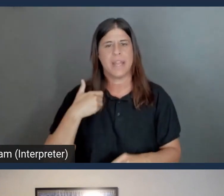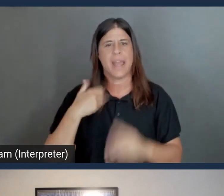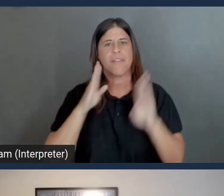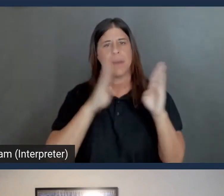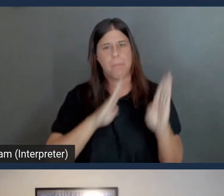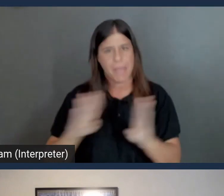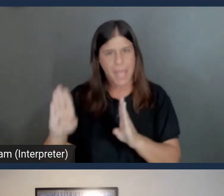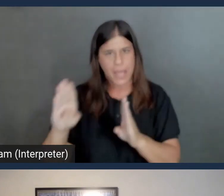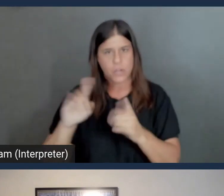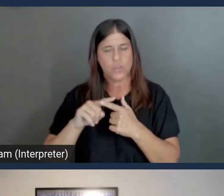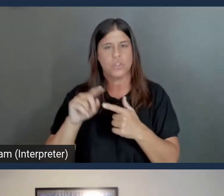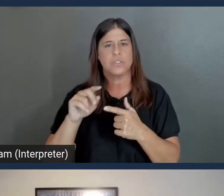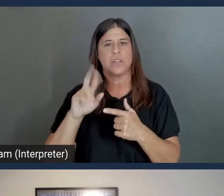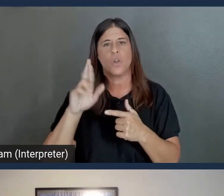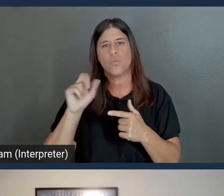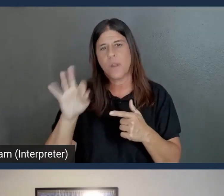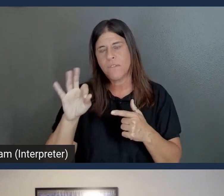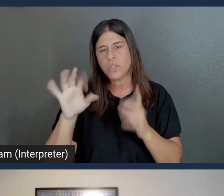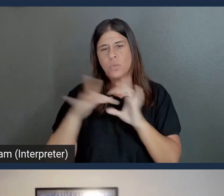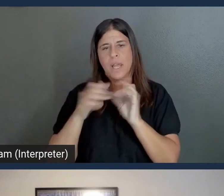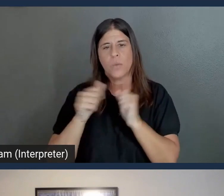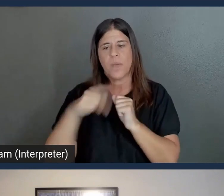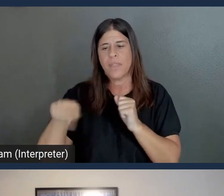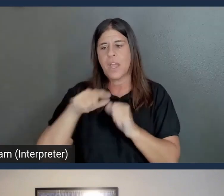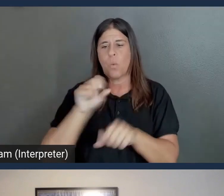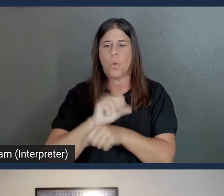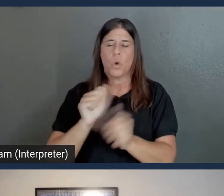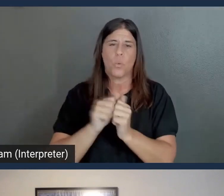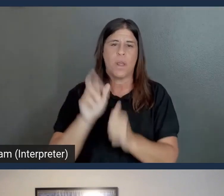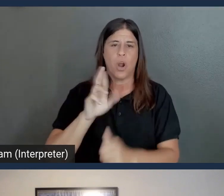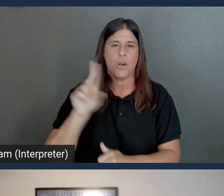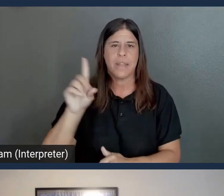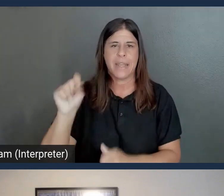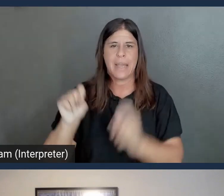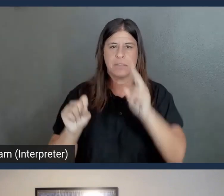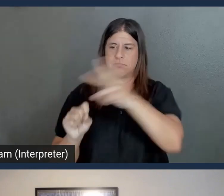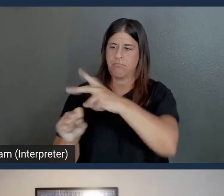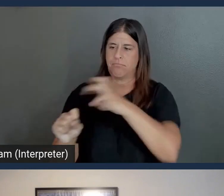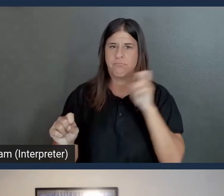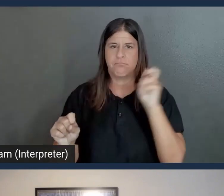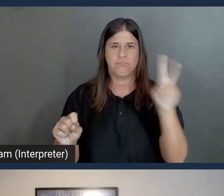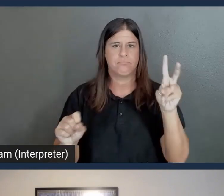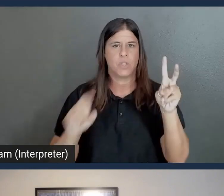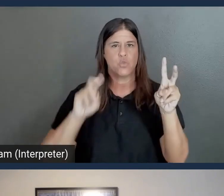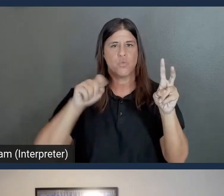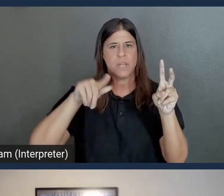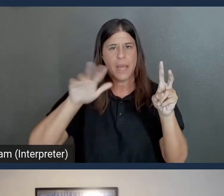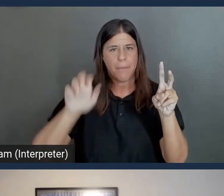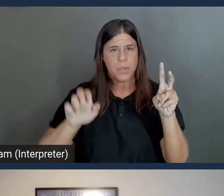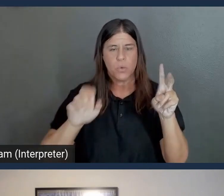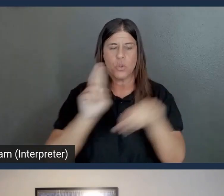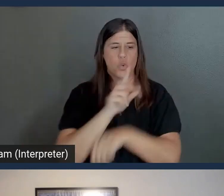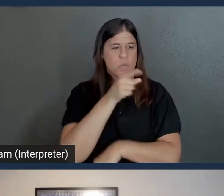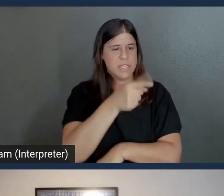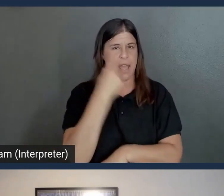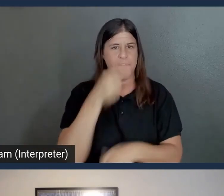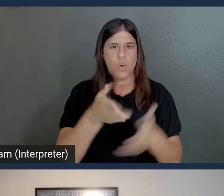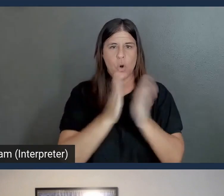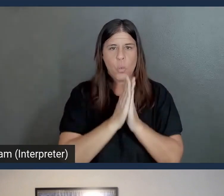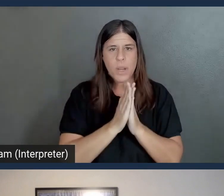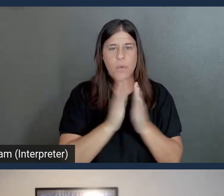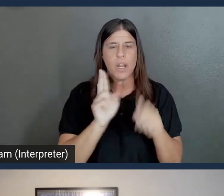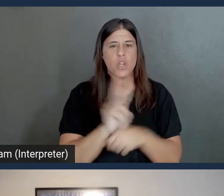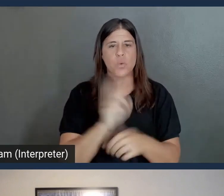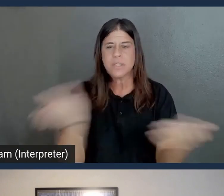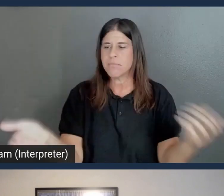reference architectures out there to be able to kind of work with RDS, take data out of RDS, put it into Neptune, be able to use that data for querying, using them in